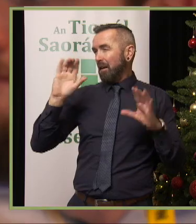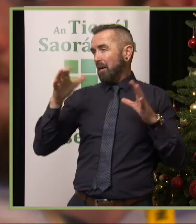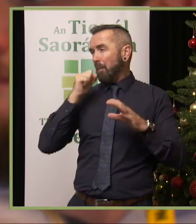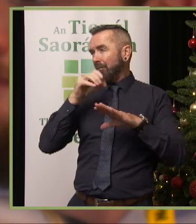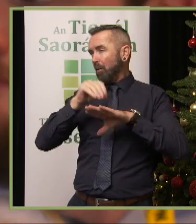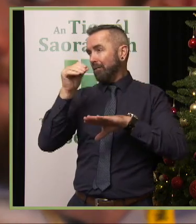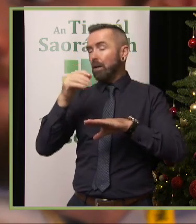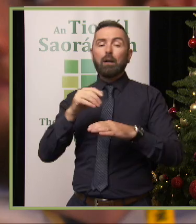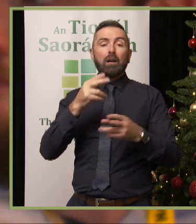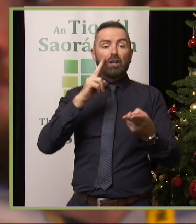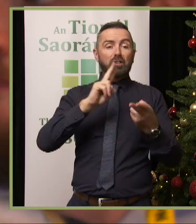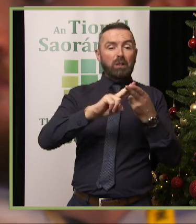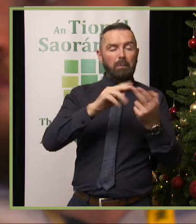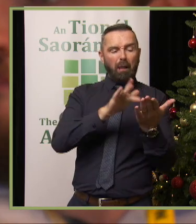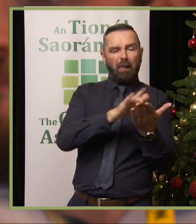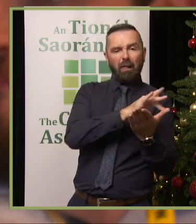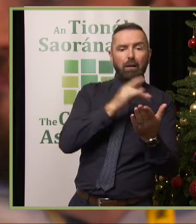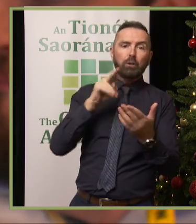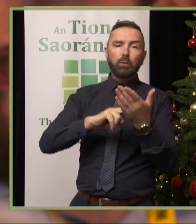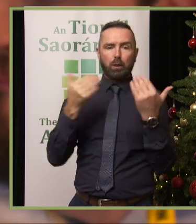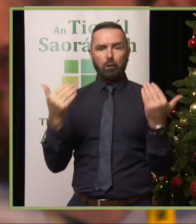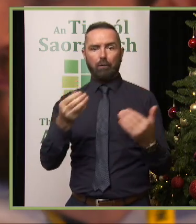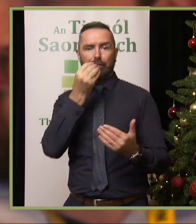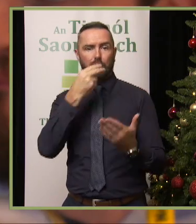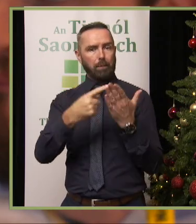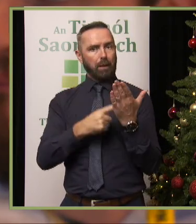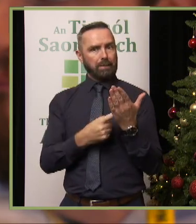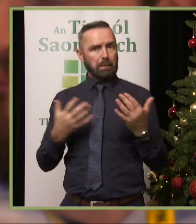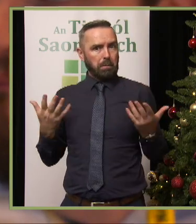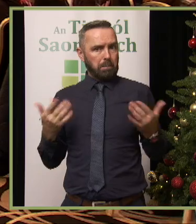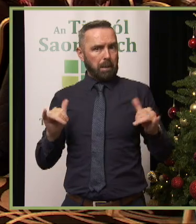Instead of saying cheap food policy, current food policy.